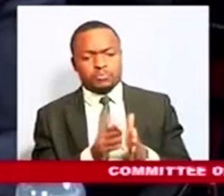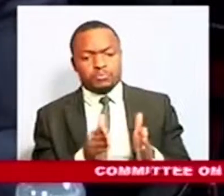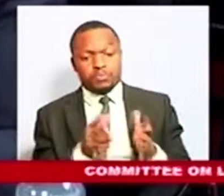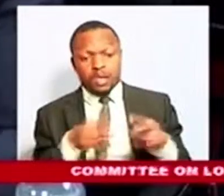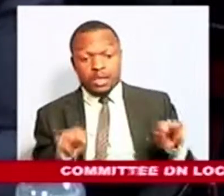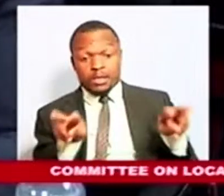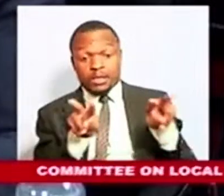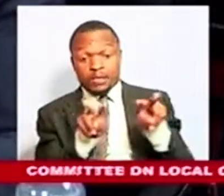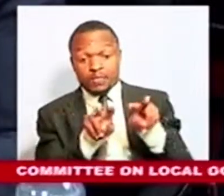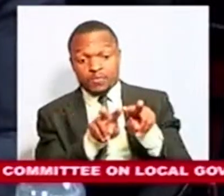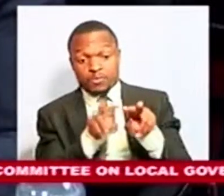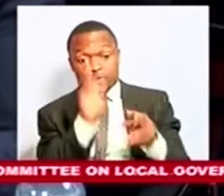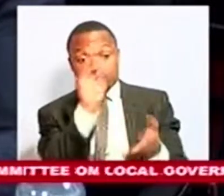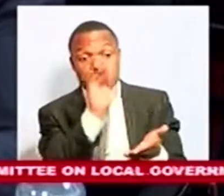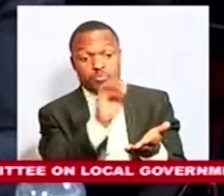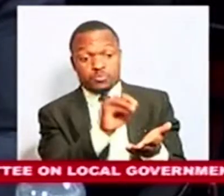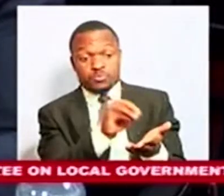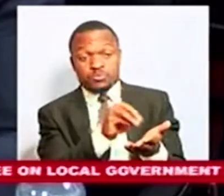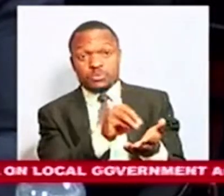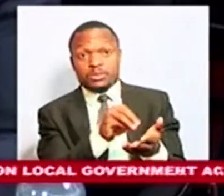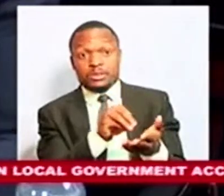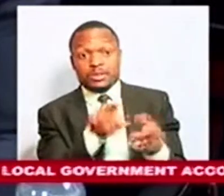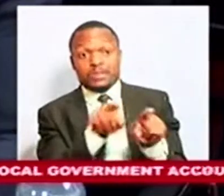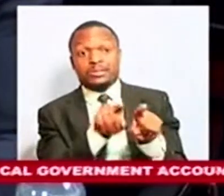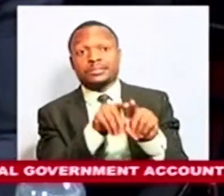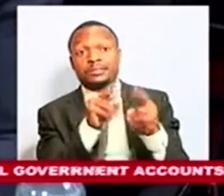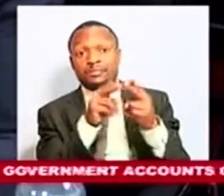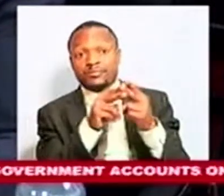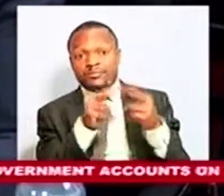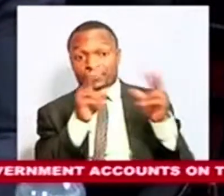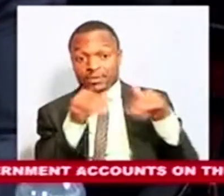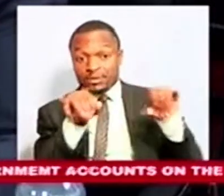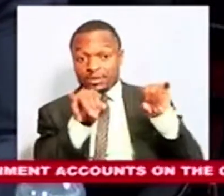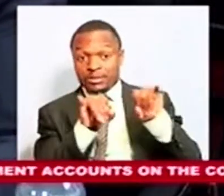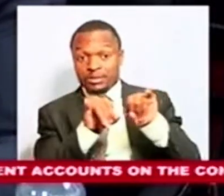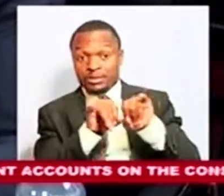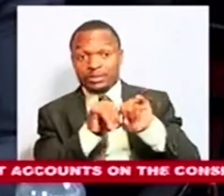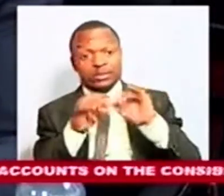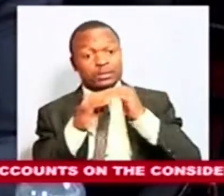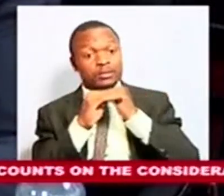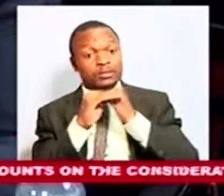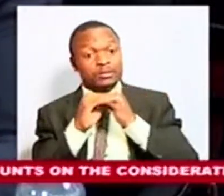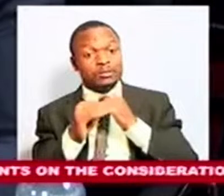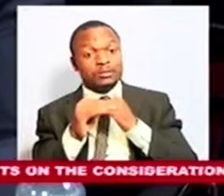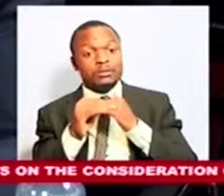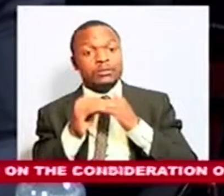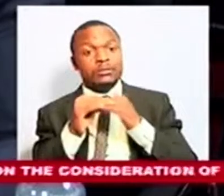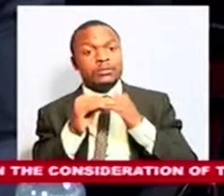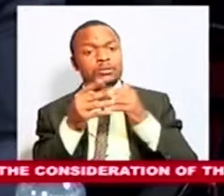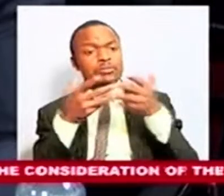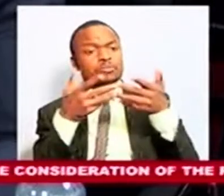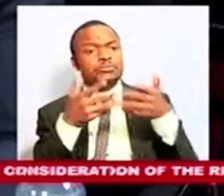do you attach to very important documents to an extent that they can go missing?